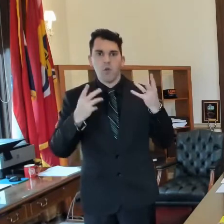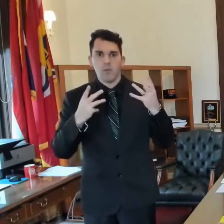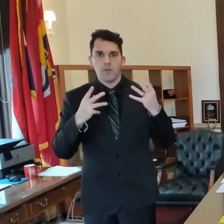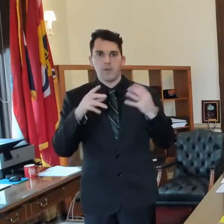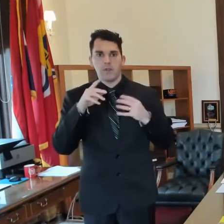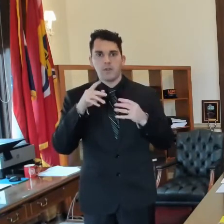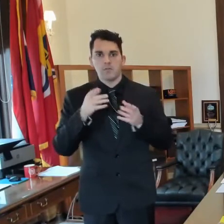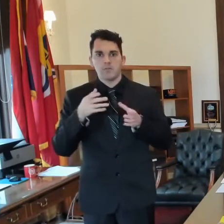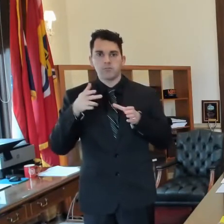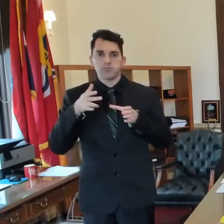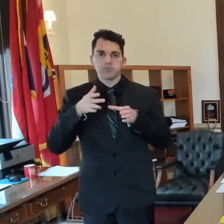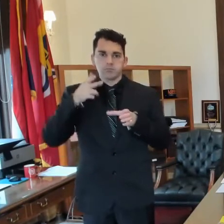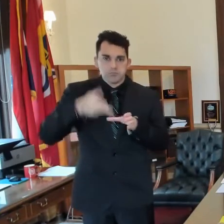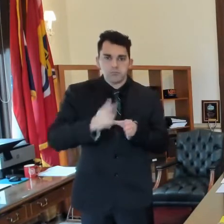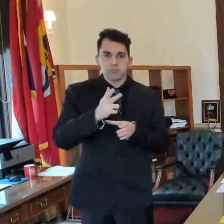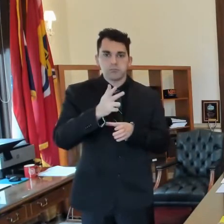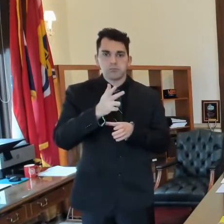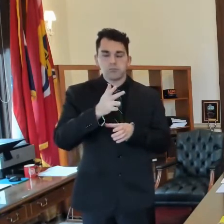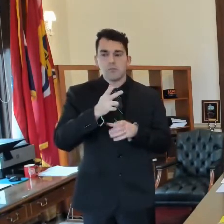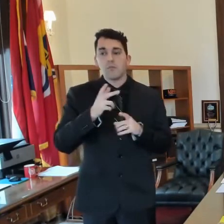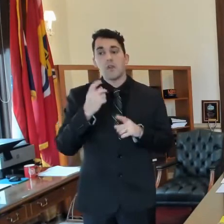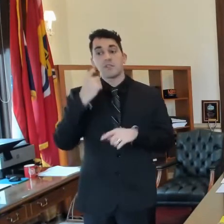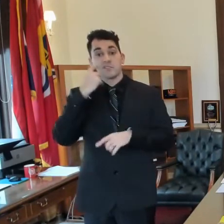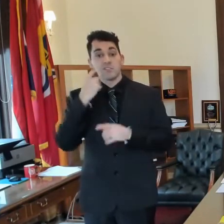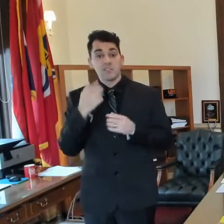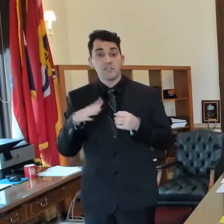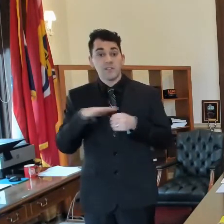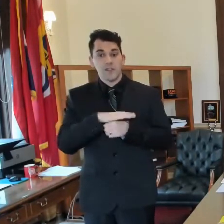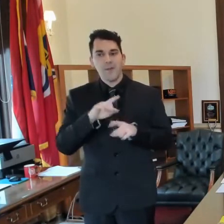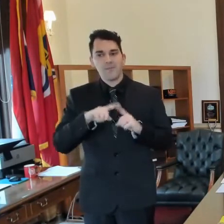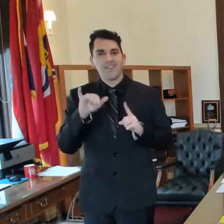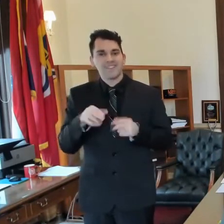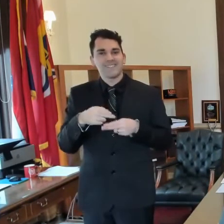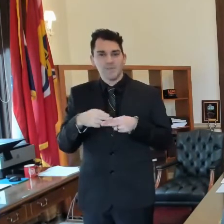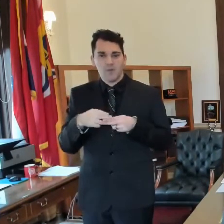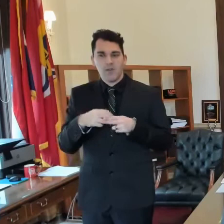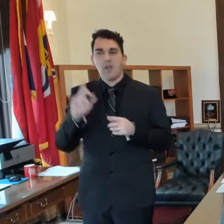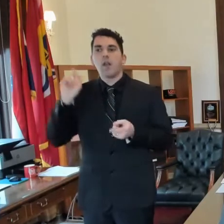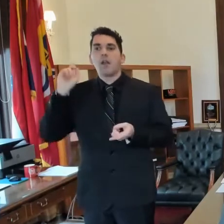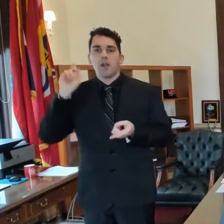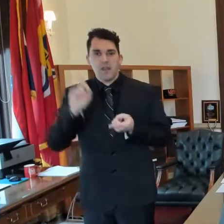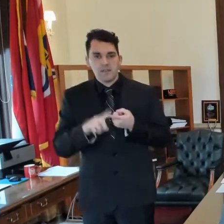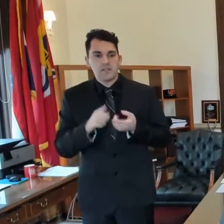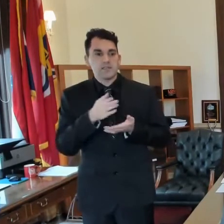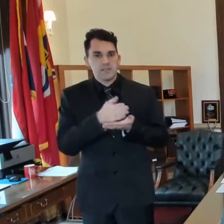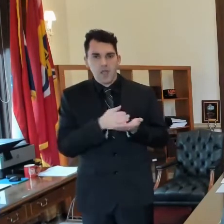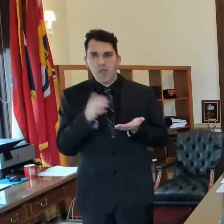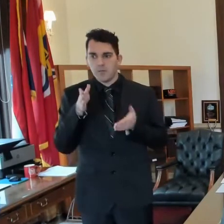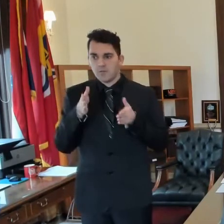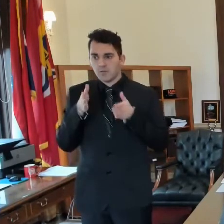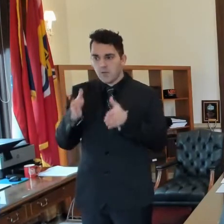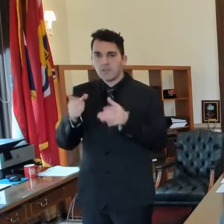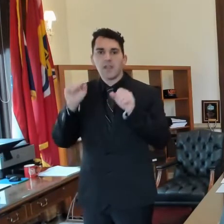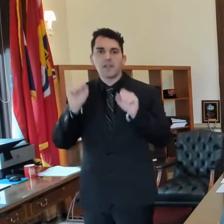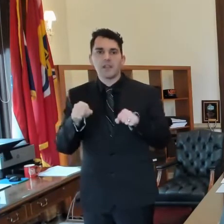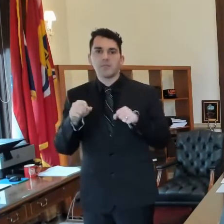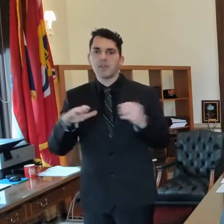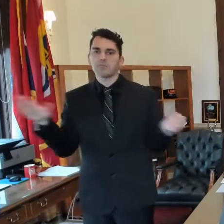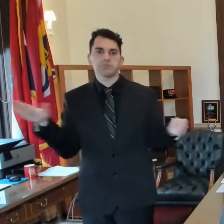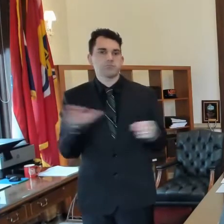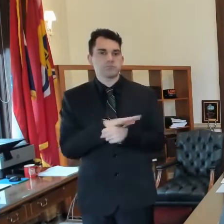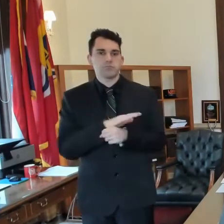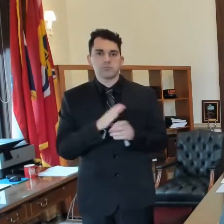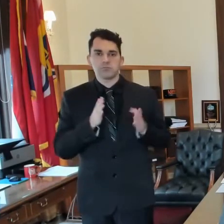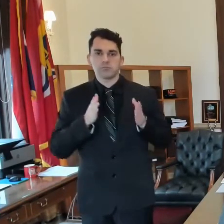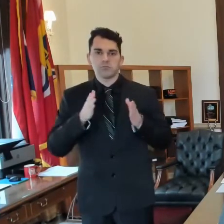those, but it's a temporary fill, until some of these streets can be repaved. You